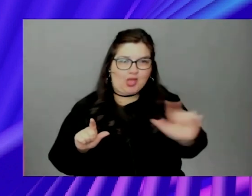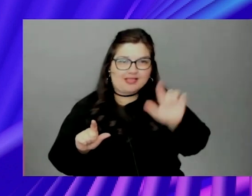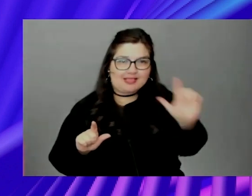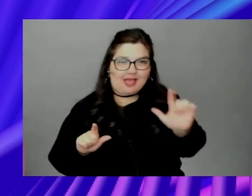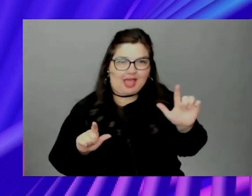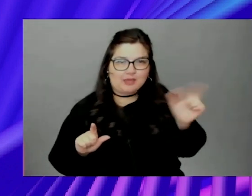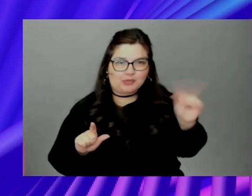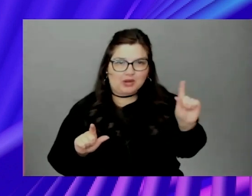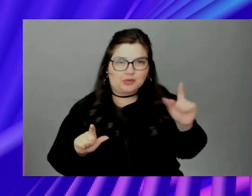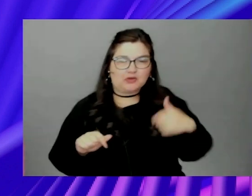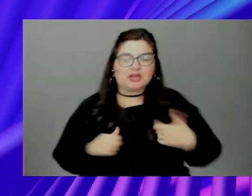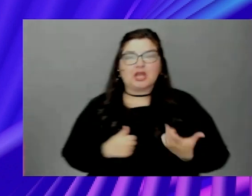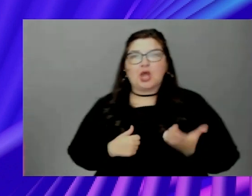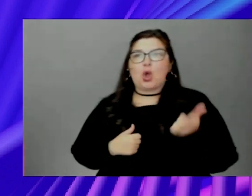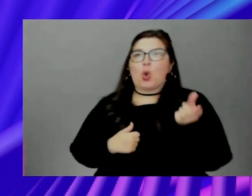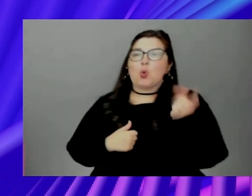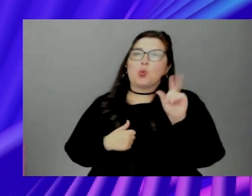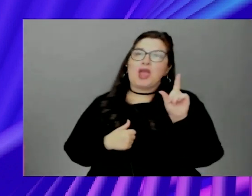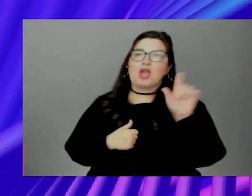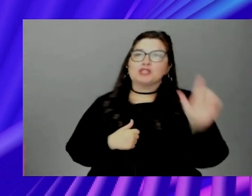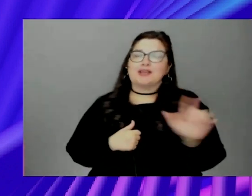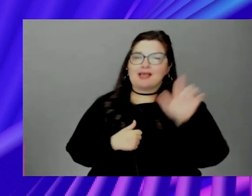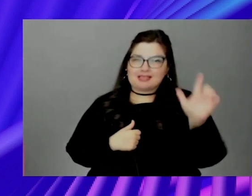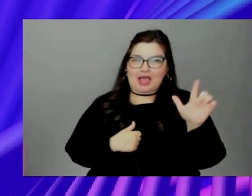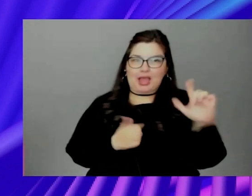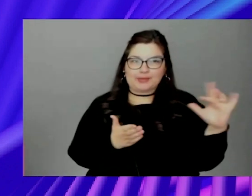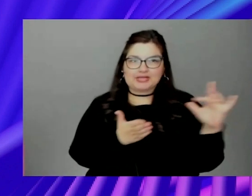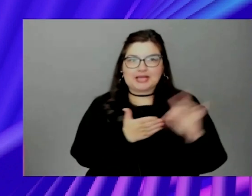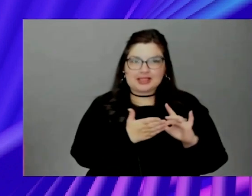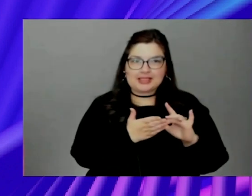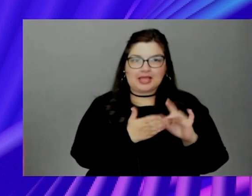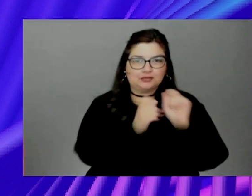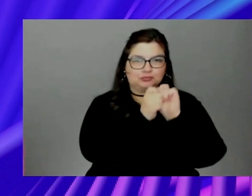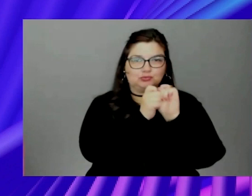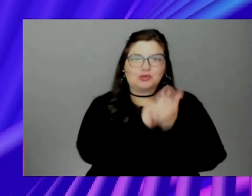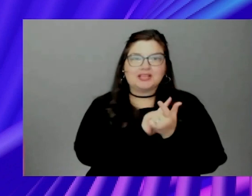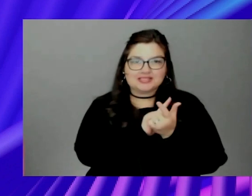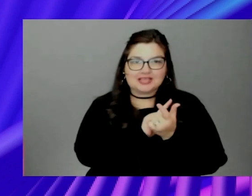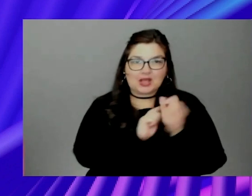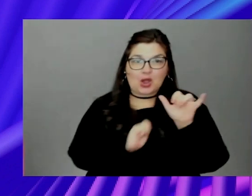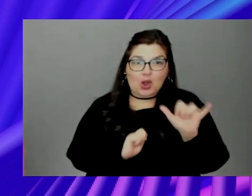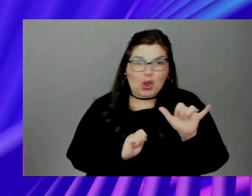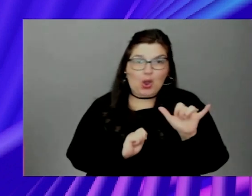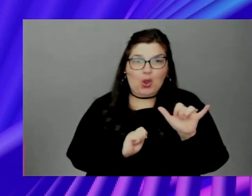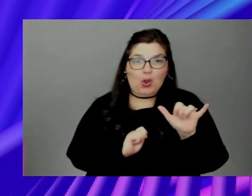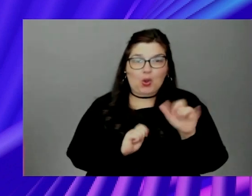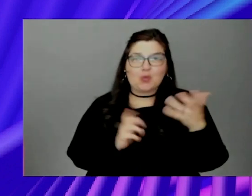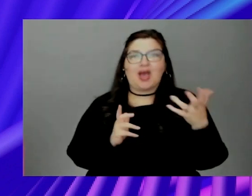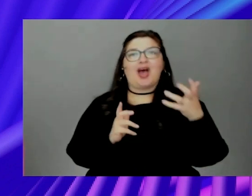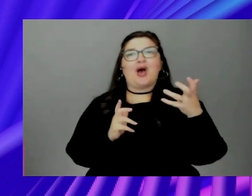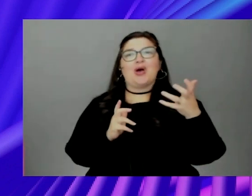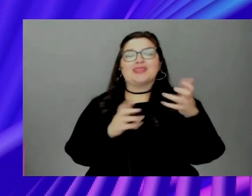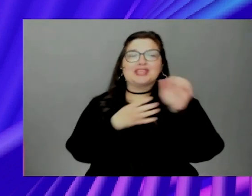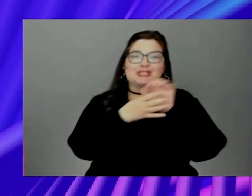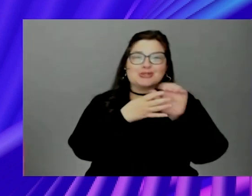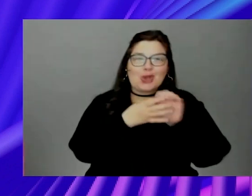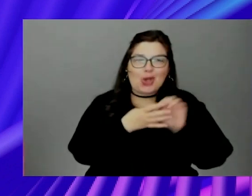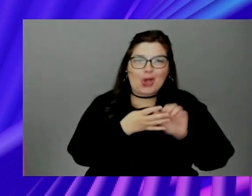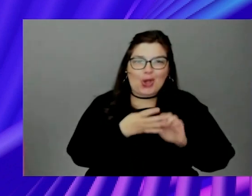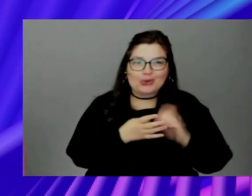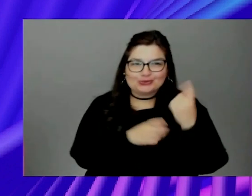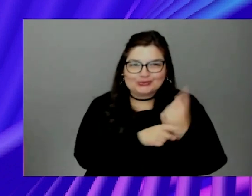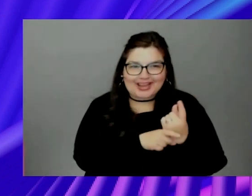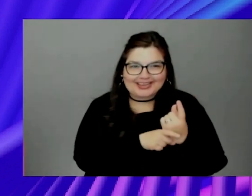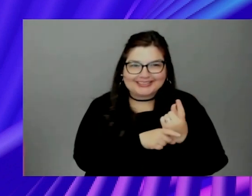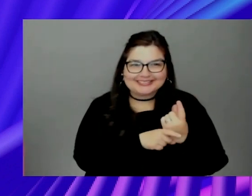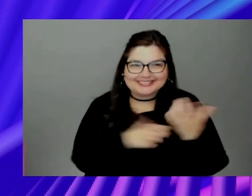the library? And we can push the button and it will translate that. Oh, we are at a breakpoint because this is code, right? We're talking about code. Oh. All right.